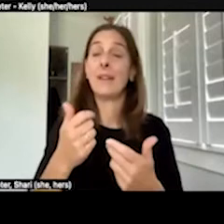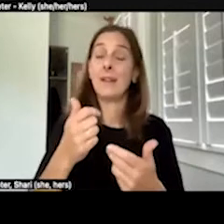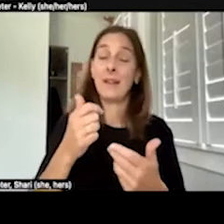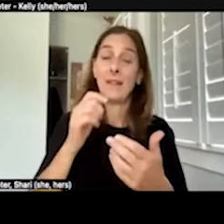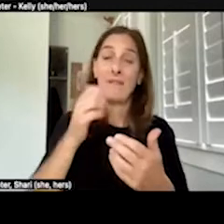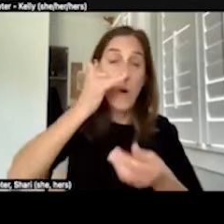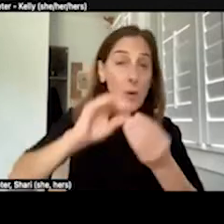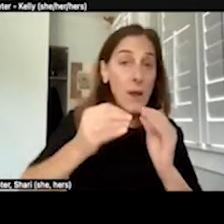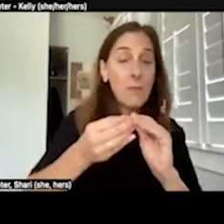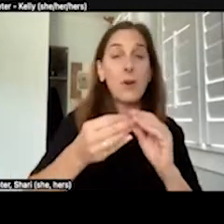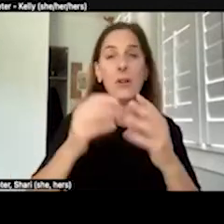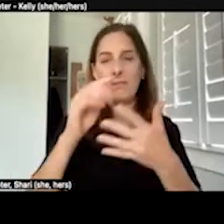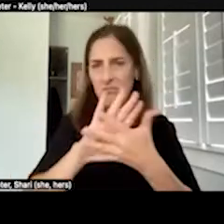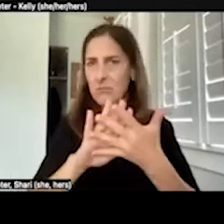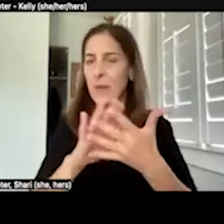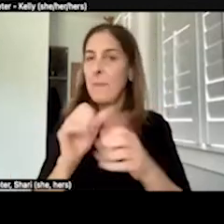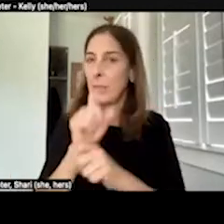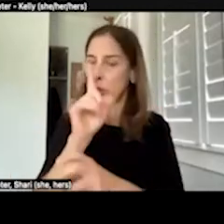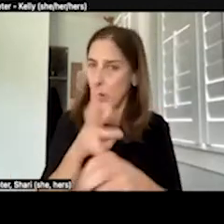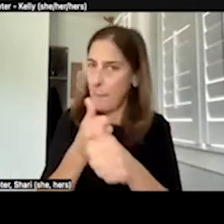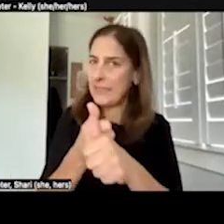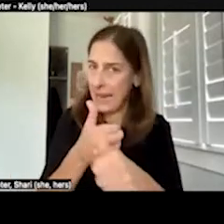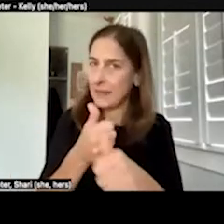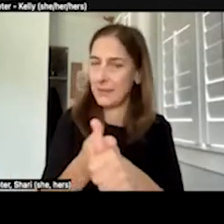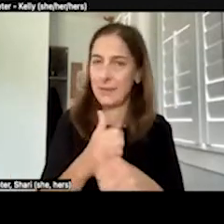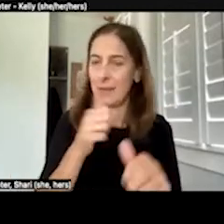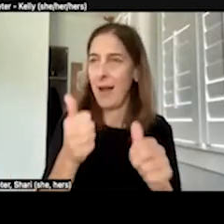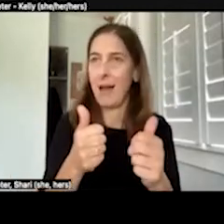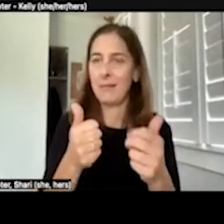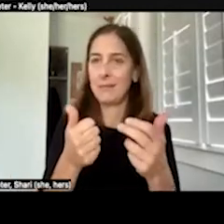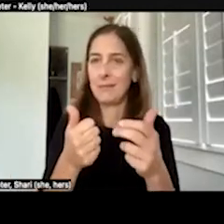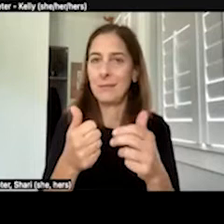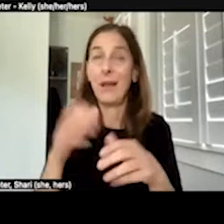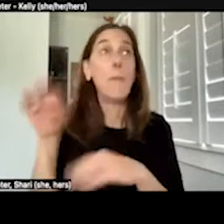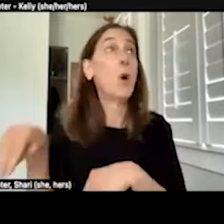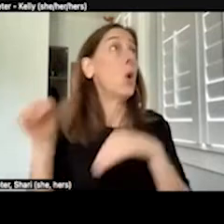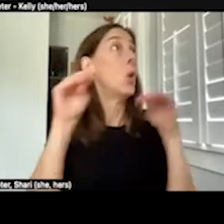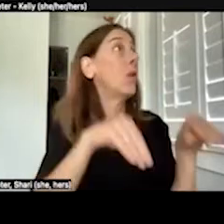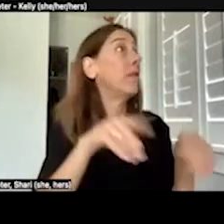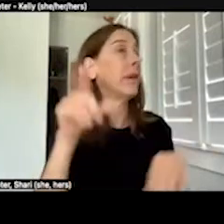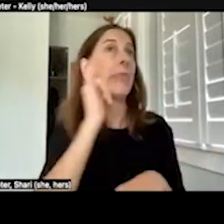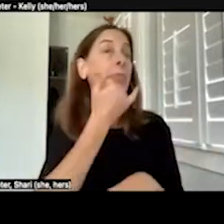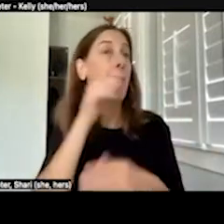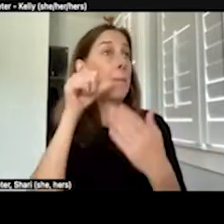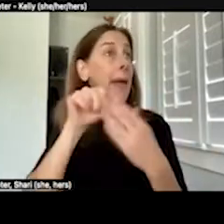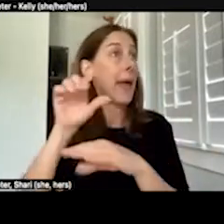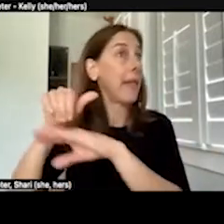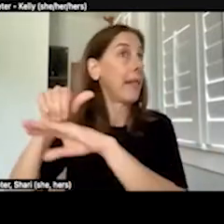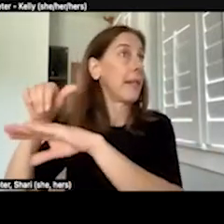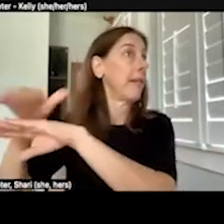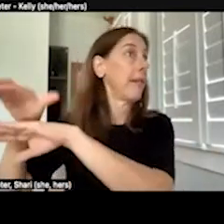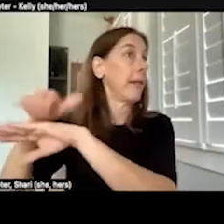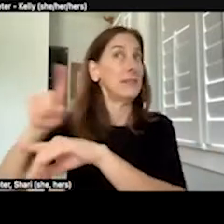so that you're able to get mail sent to you if you need to keep your coverage. Basically,